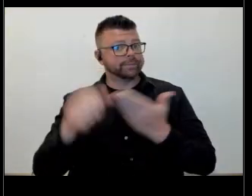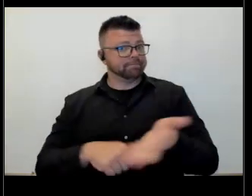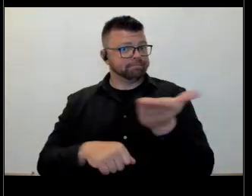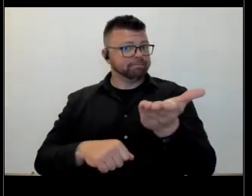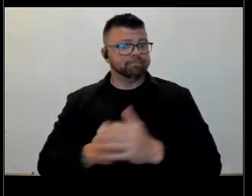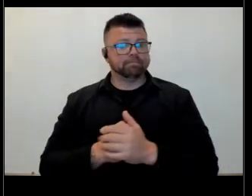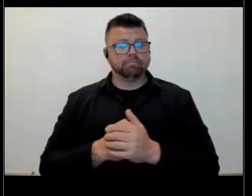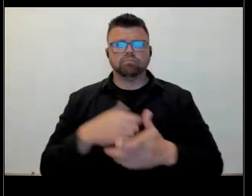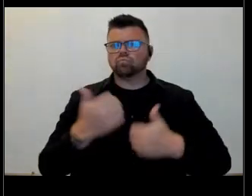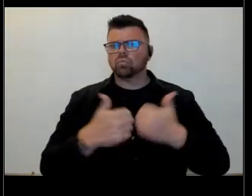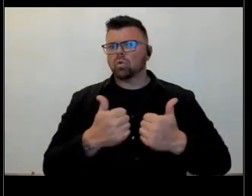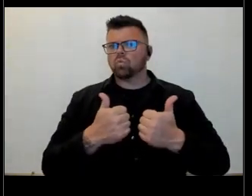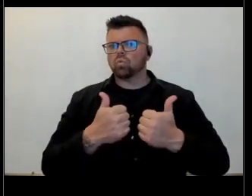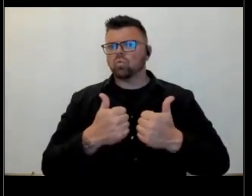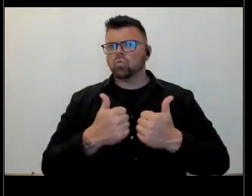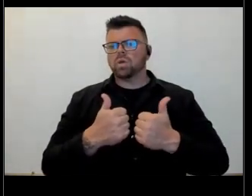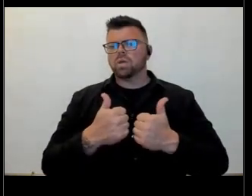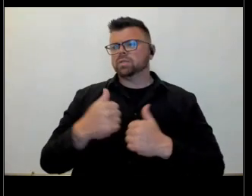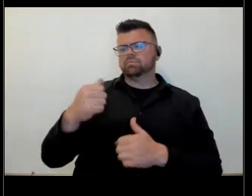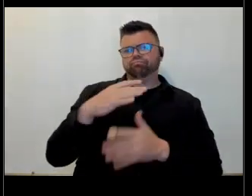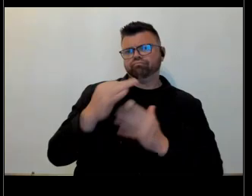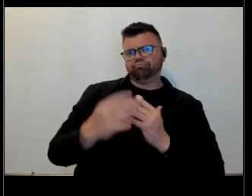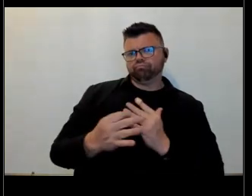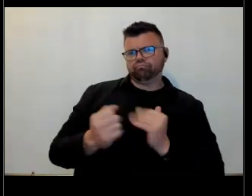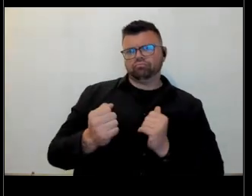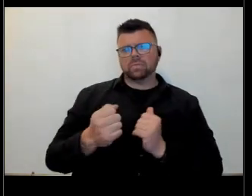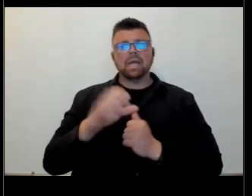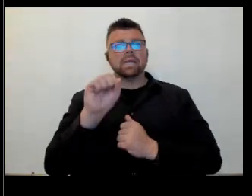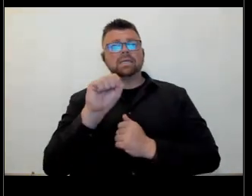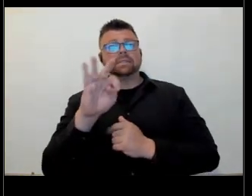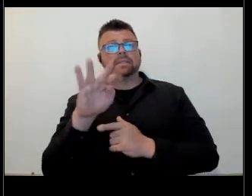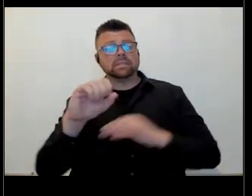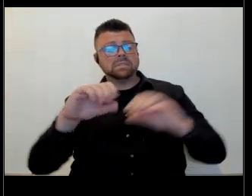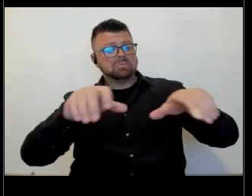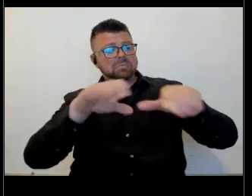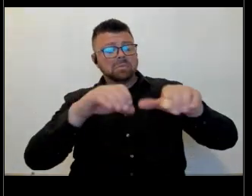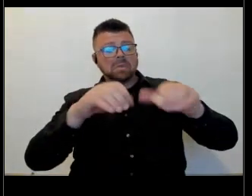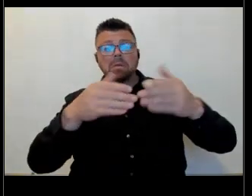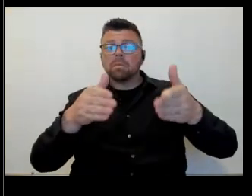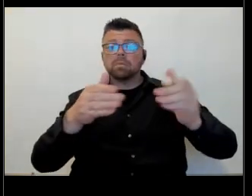Which features must sinks in public toilet rooms have?